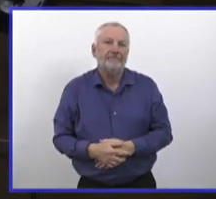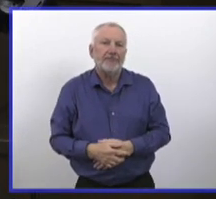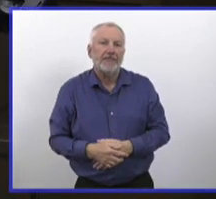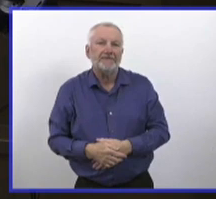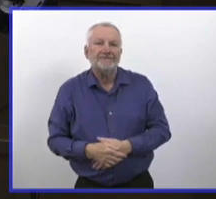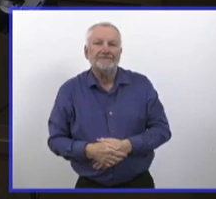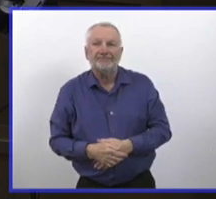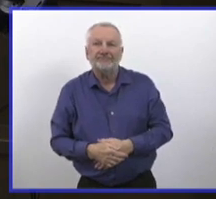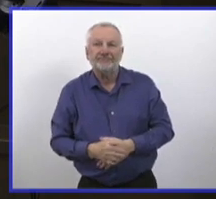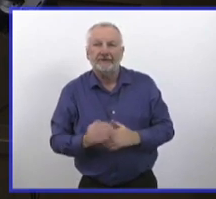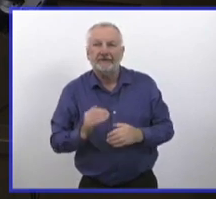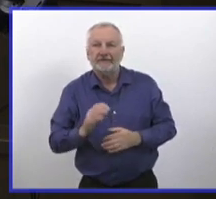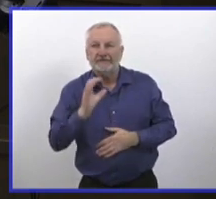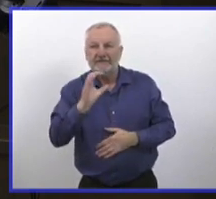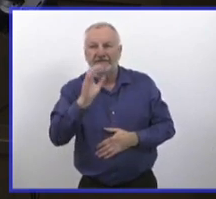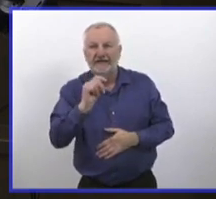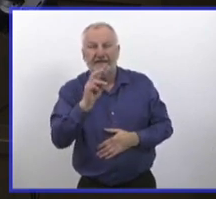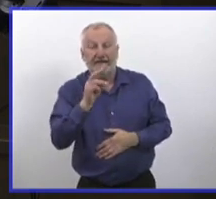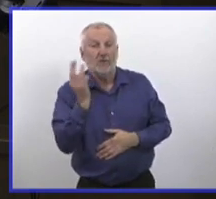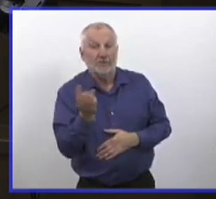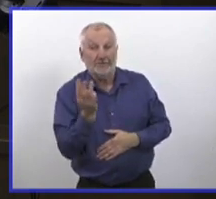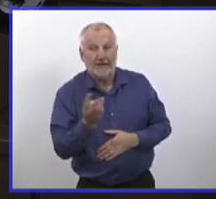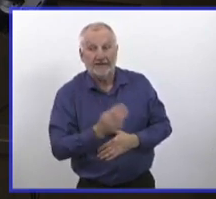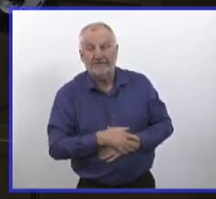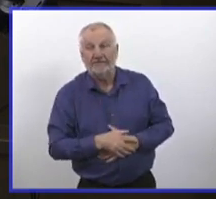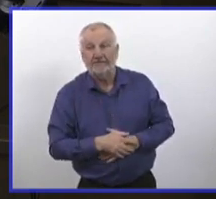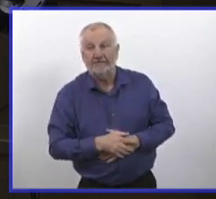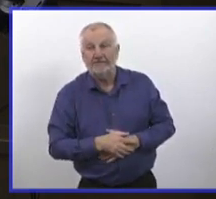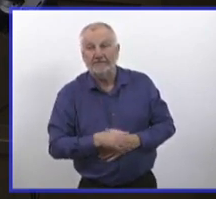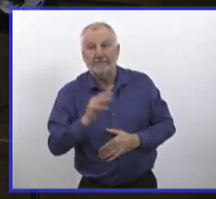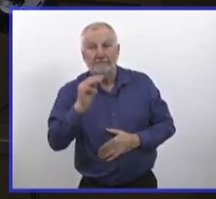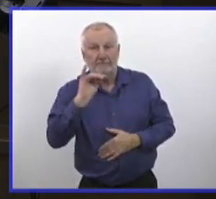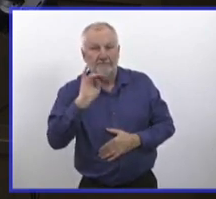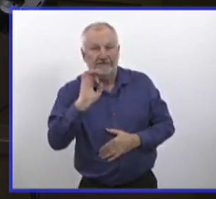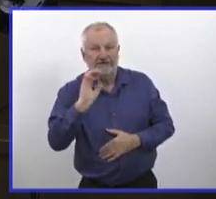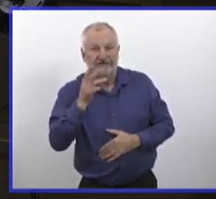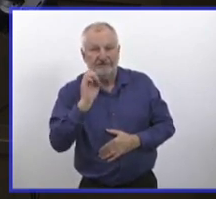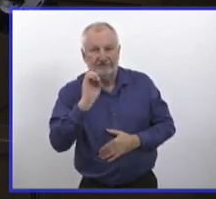From CTV Winnipeg, Michelle.